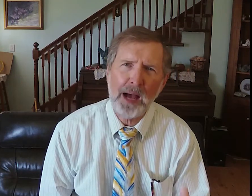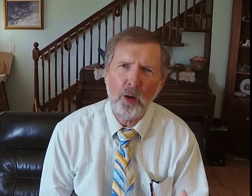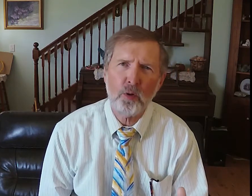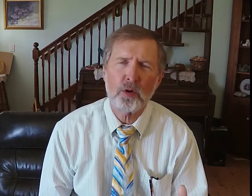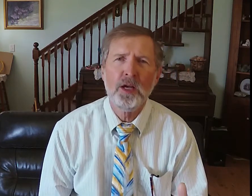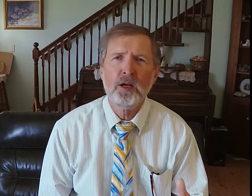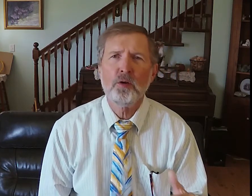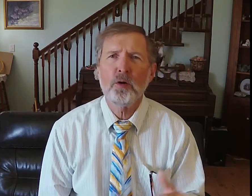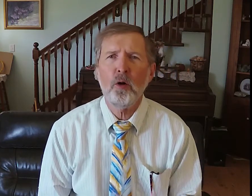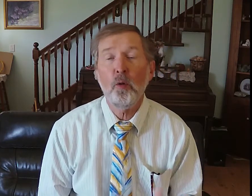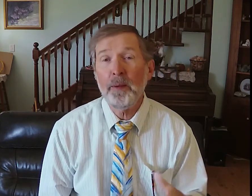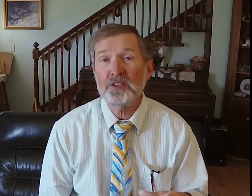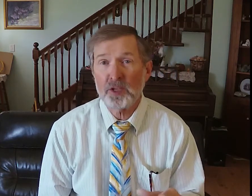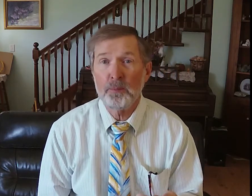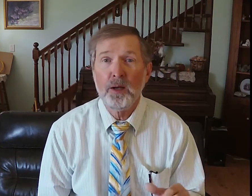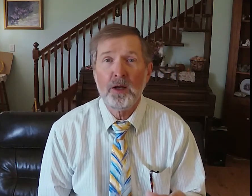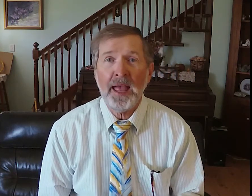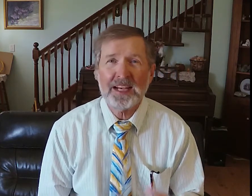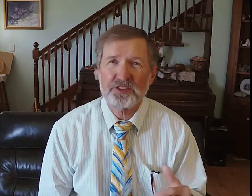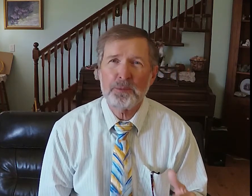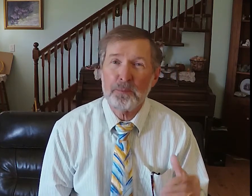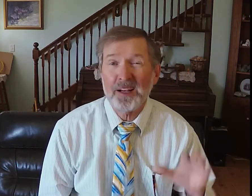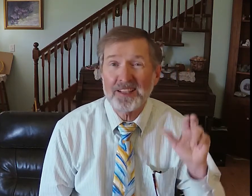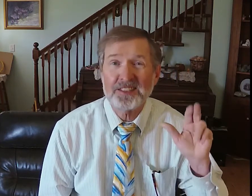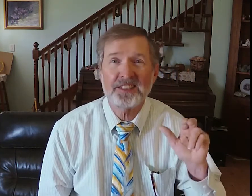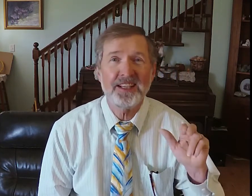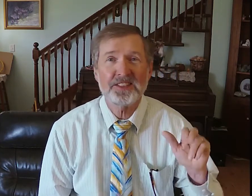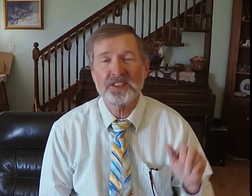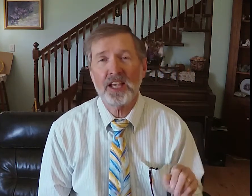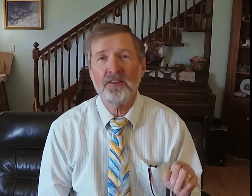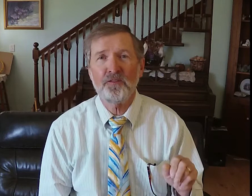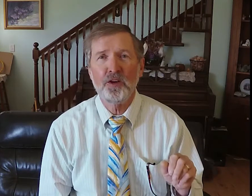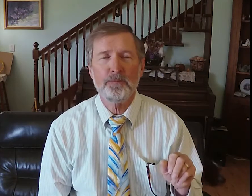some power. Hope has some...